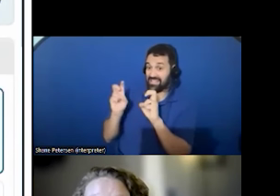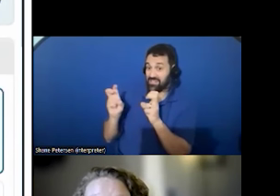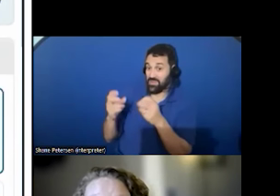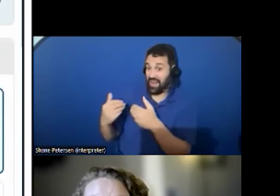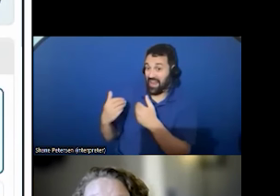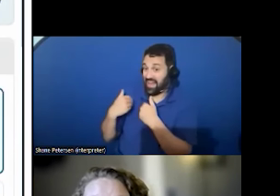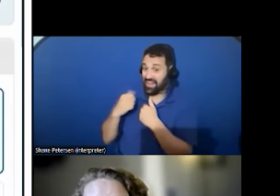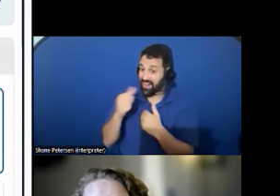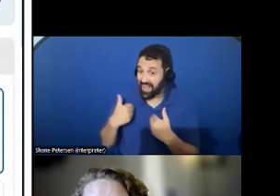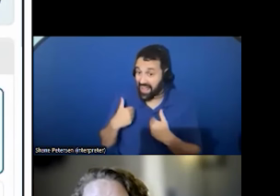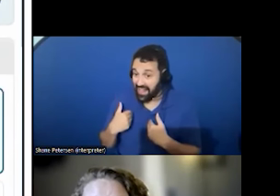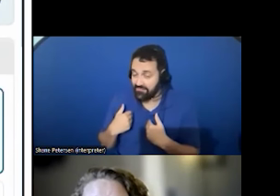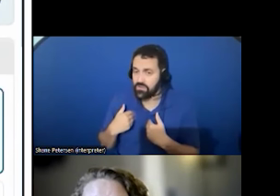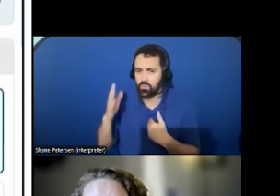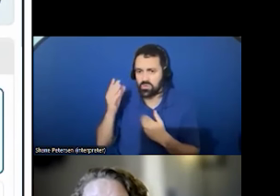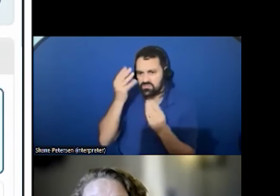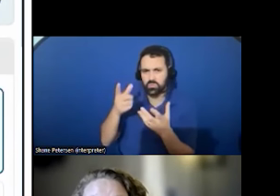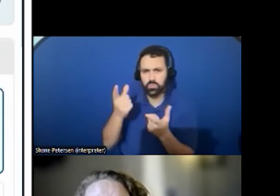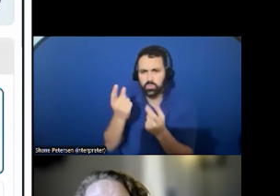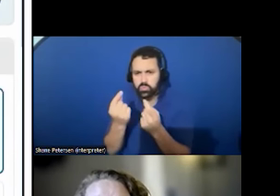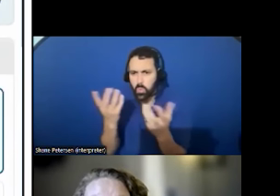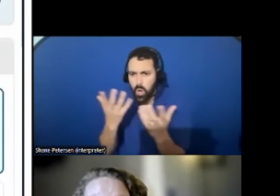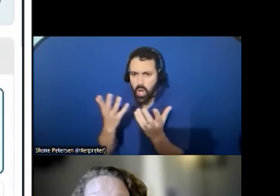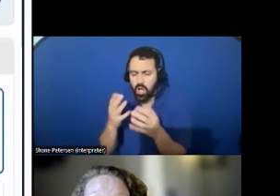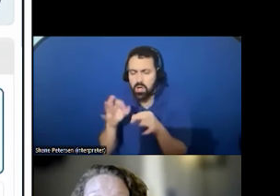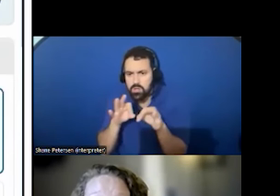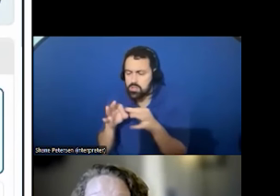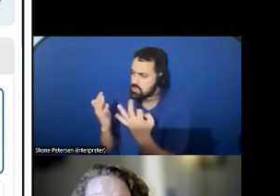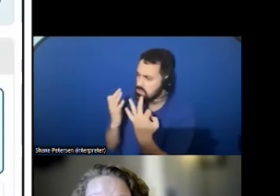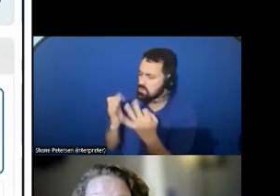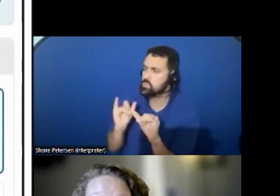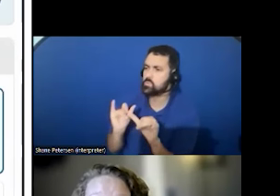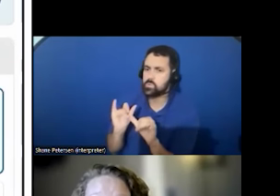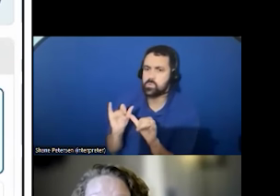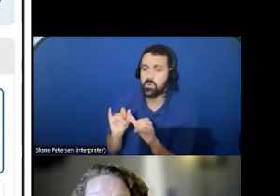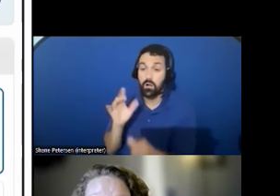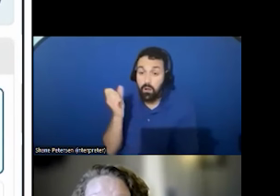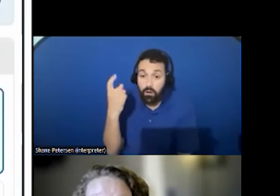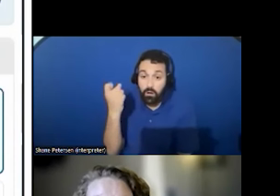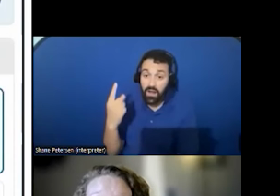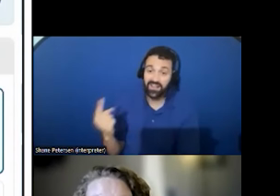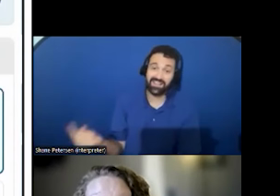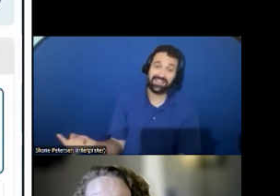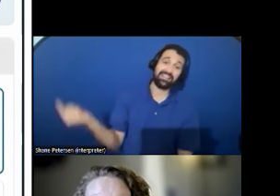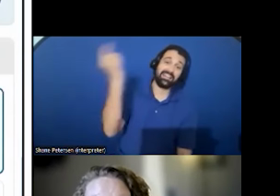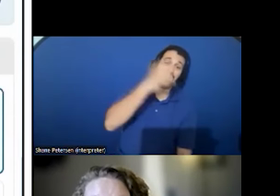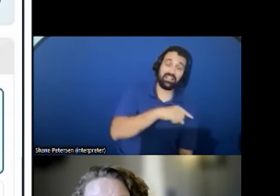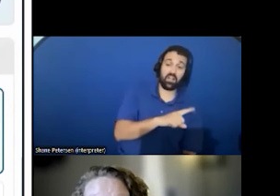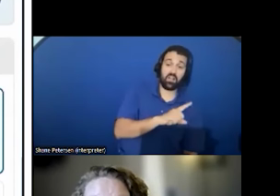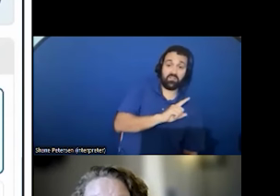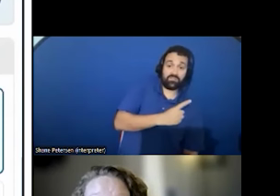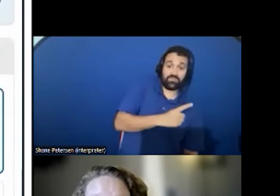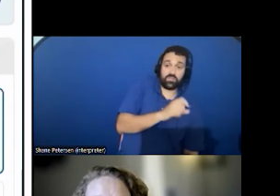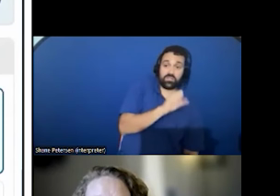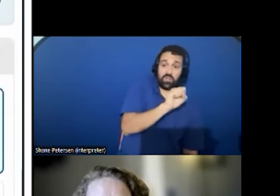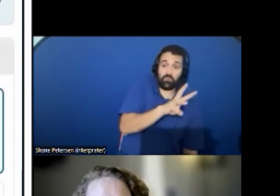going to tell you what you need to do, but you're going to have to go back to the original software that you used to create it, like